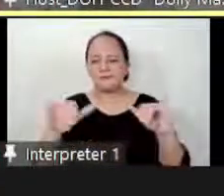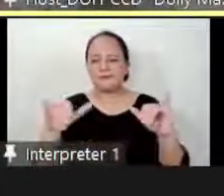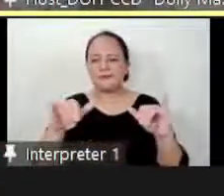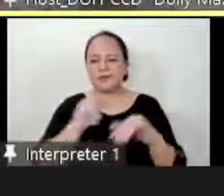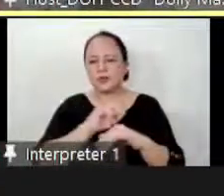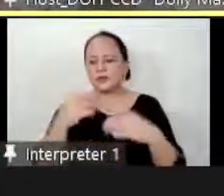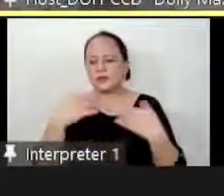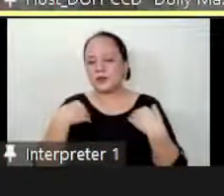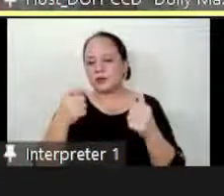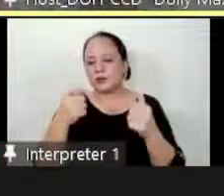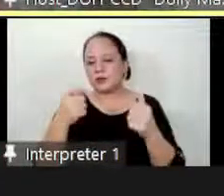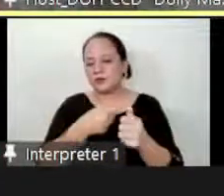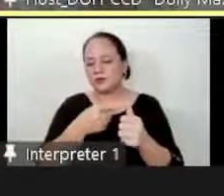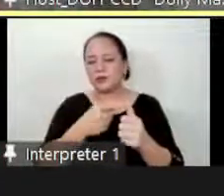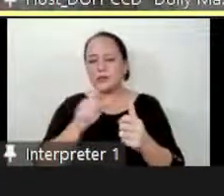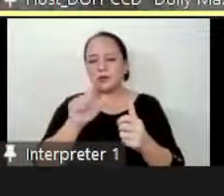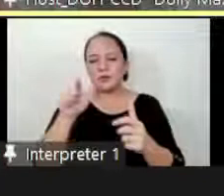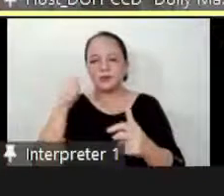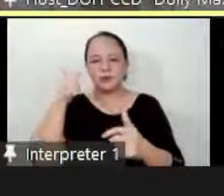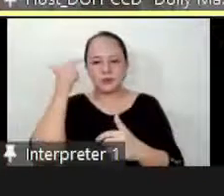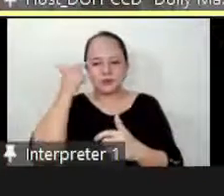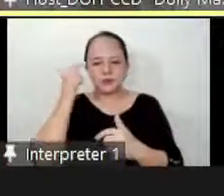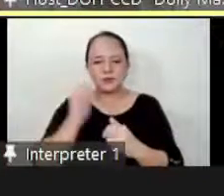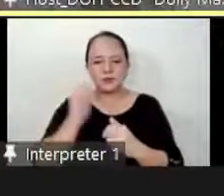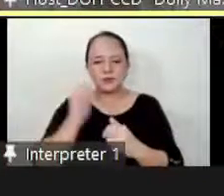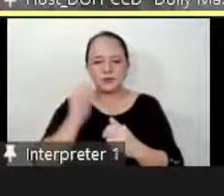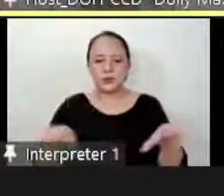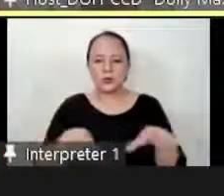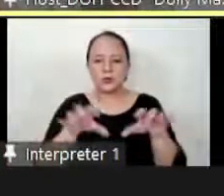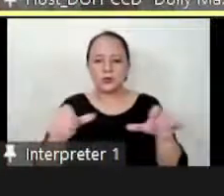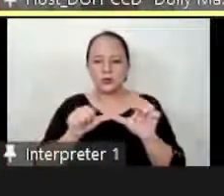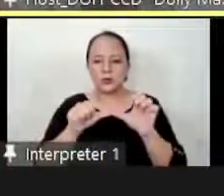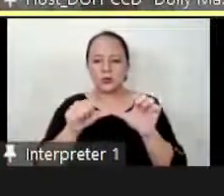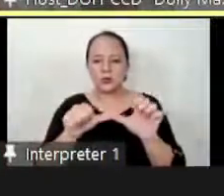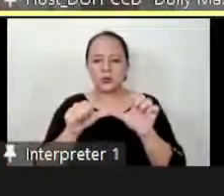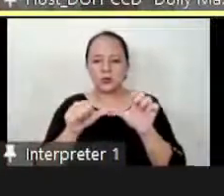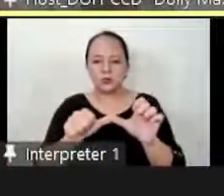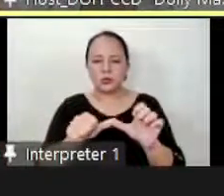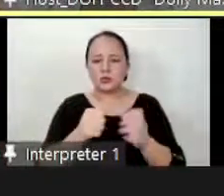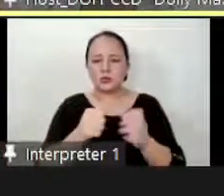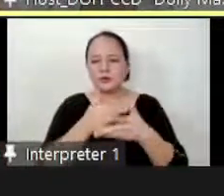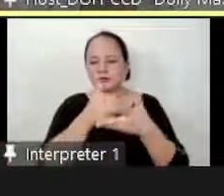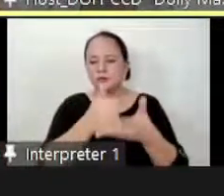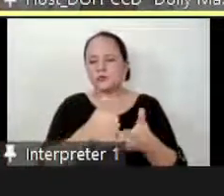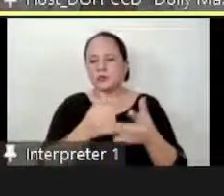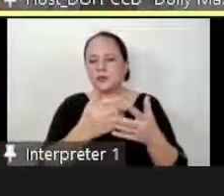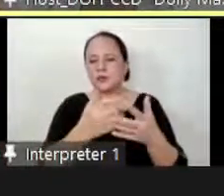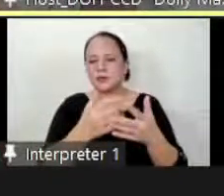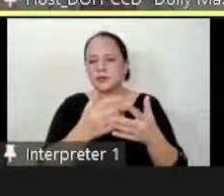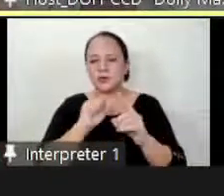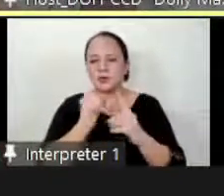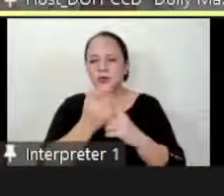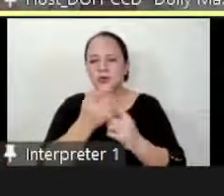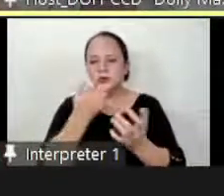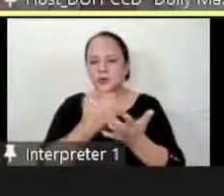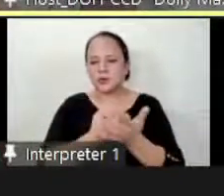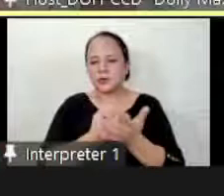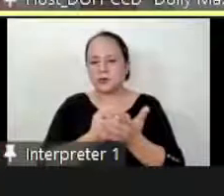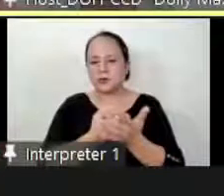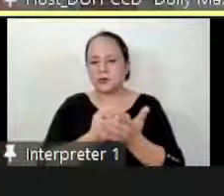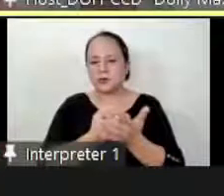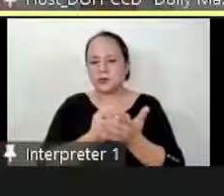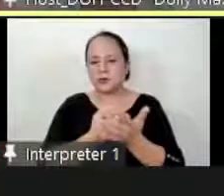health priority of our government, with efforts continuing to mitigate its significant socioeconomic detriment